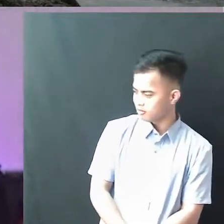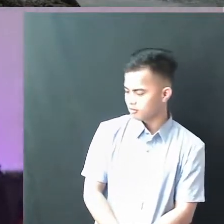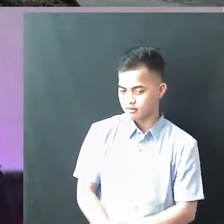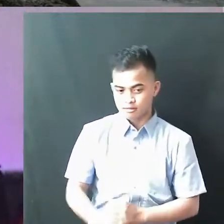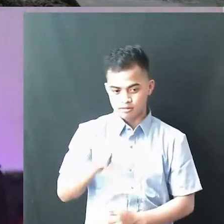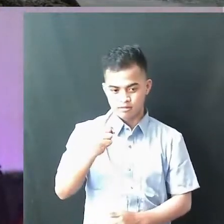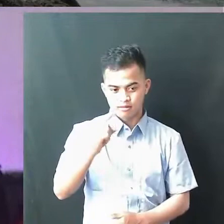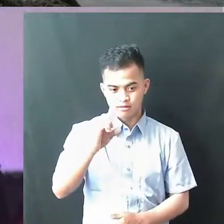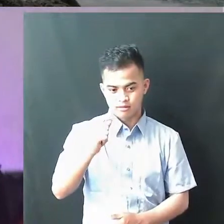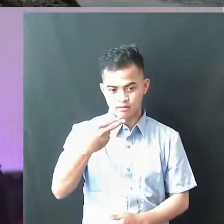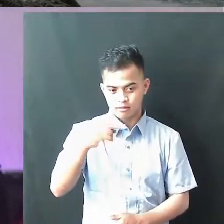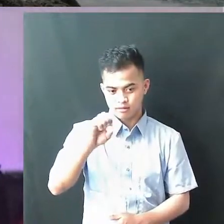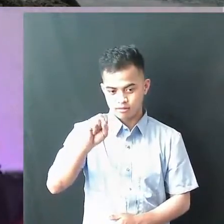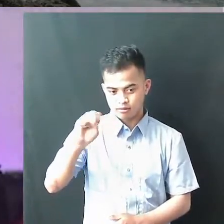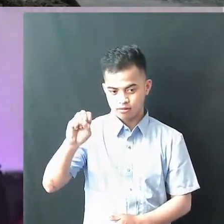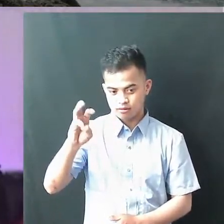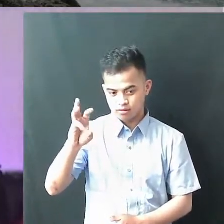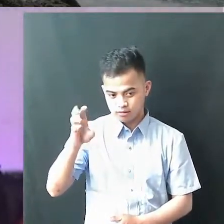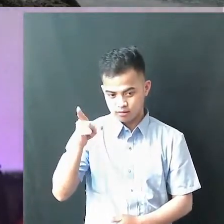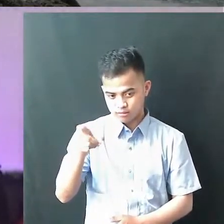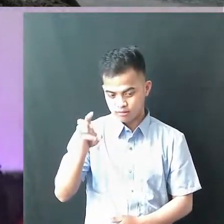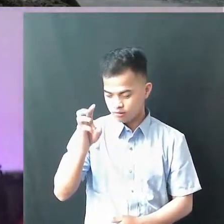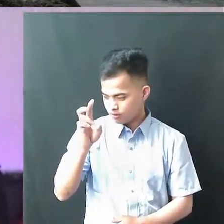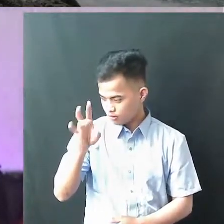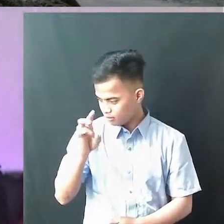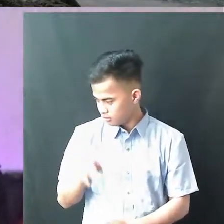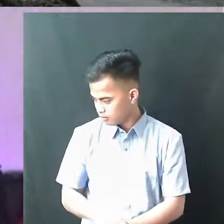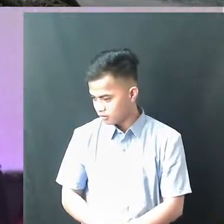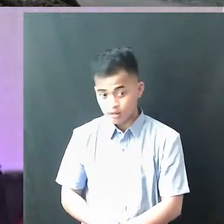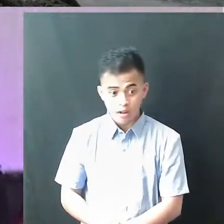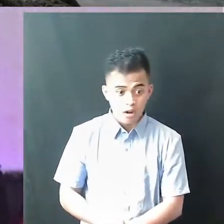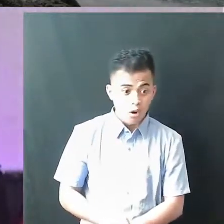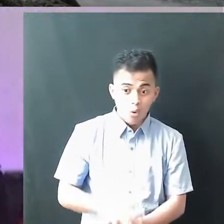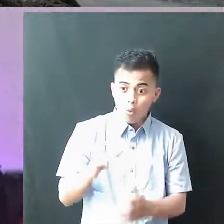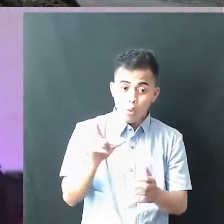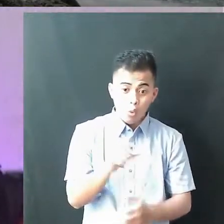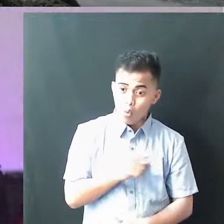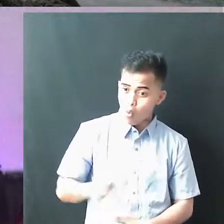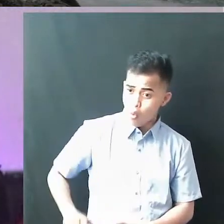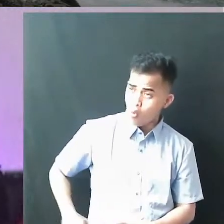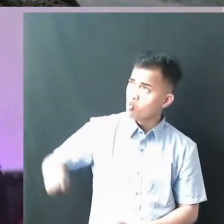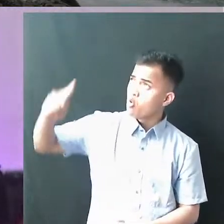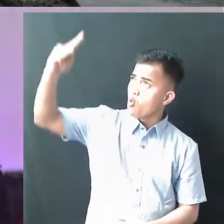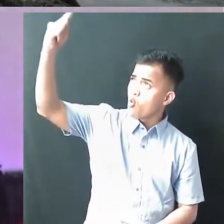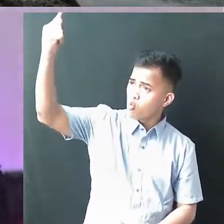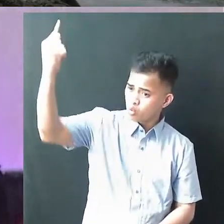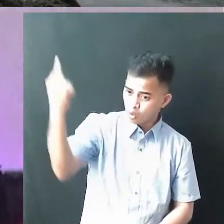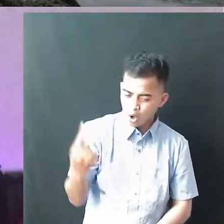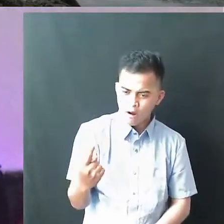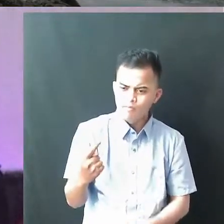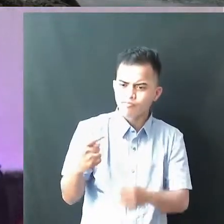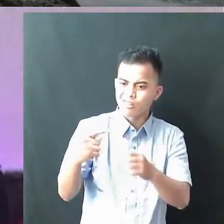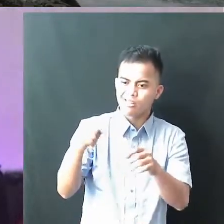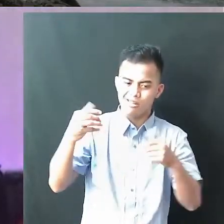For the Lord himself shall descend from heaven with a shout, and with the voice of the archangel, and with the